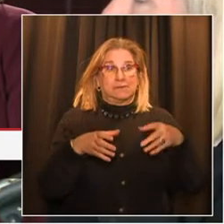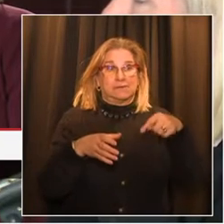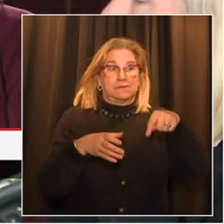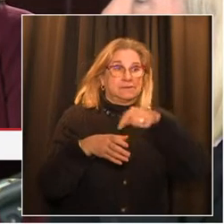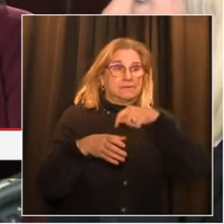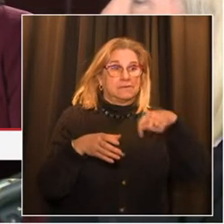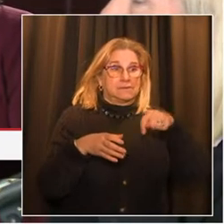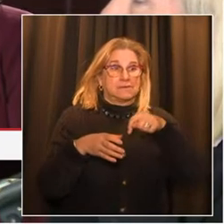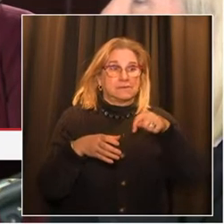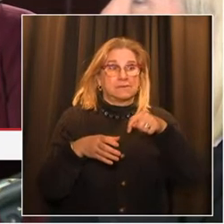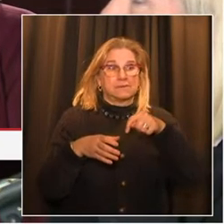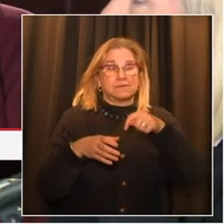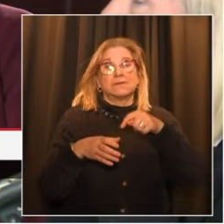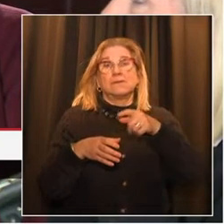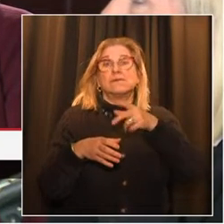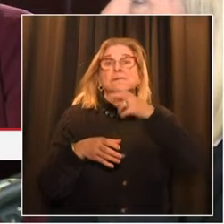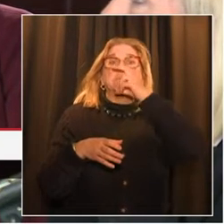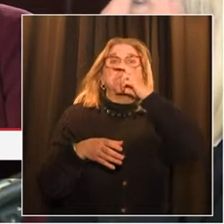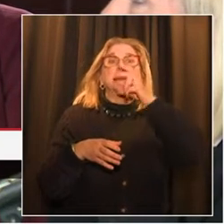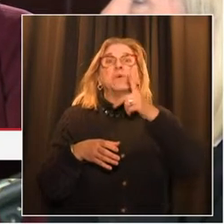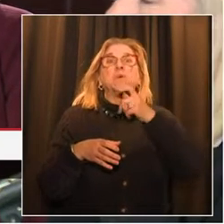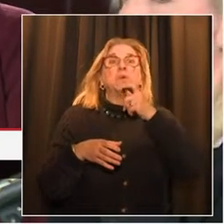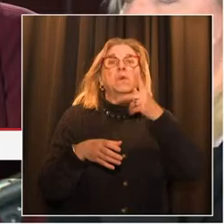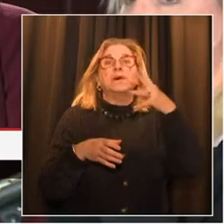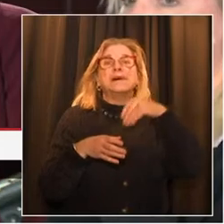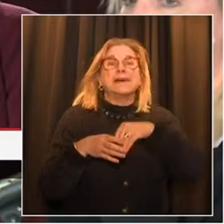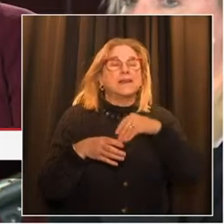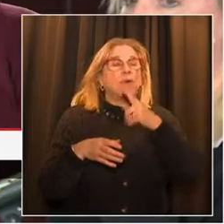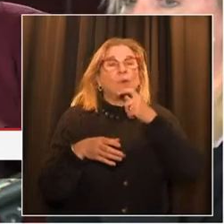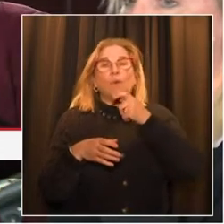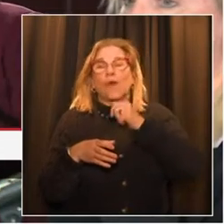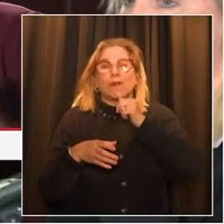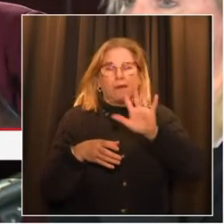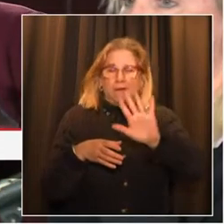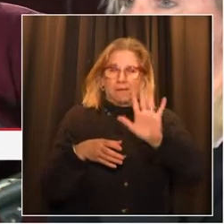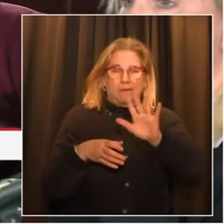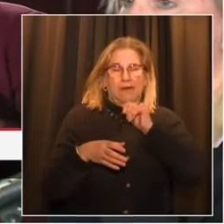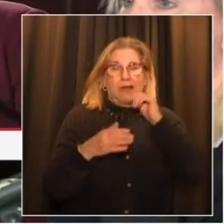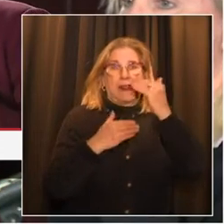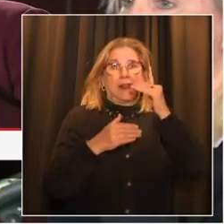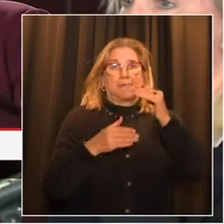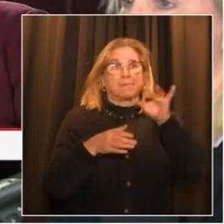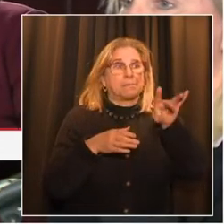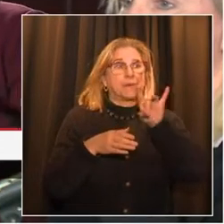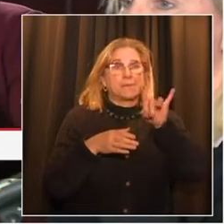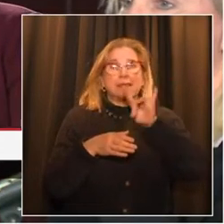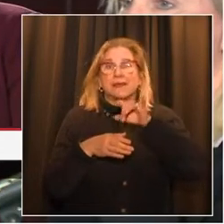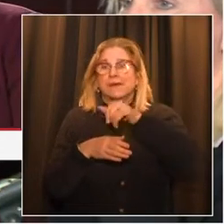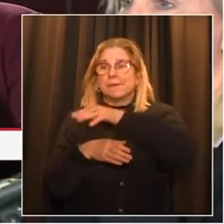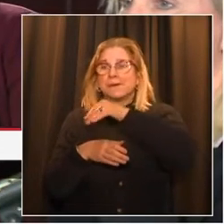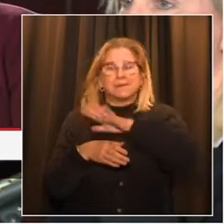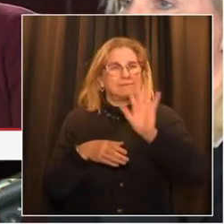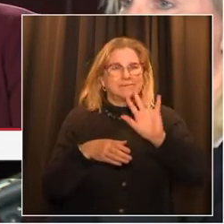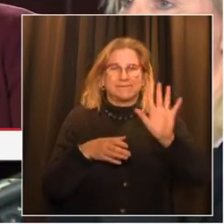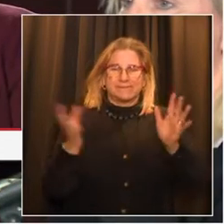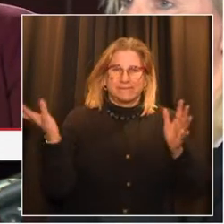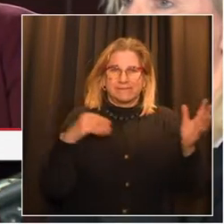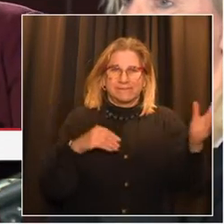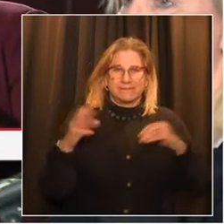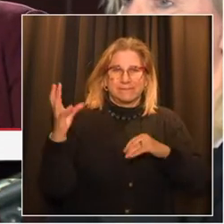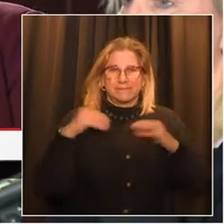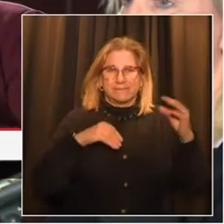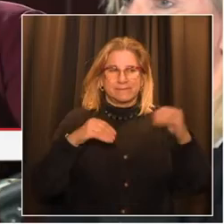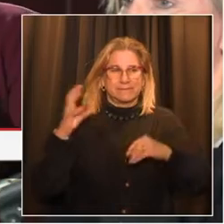or limited inclusion. It's just what we have to do to be able to derive and develop